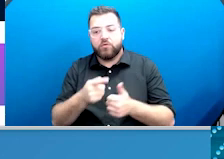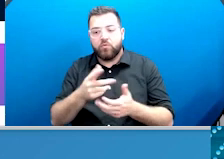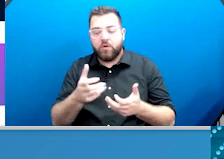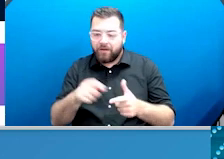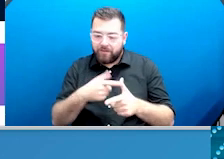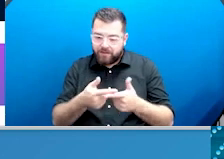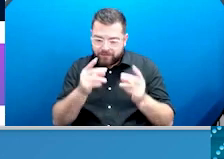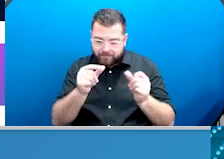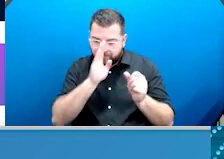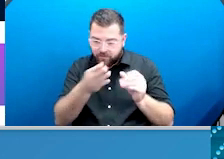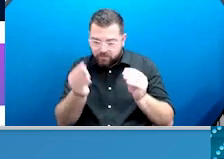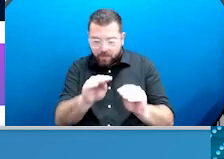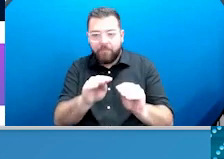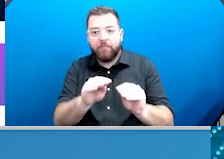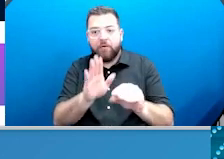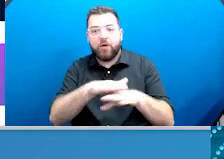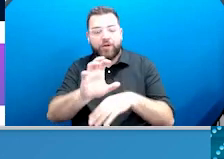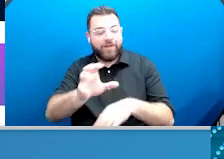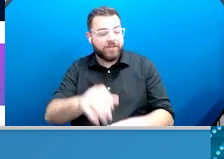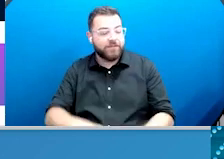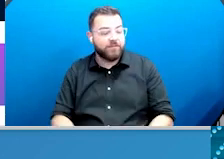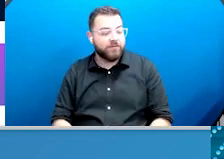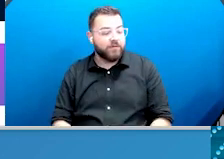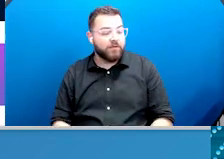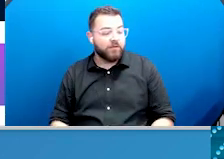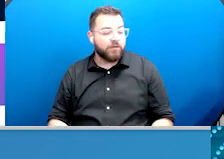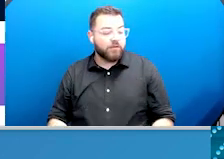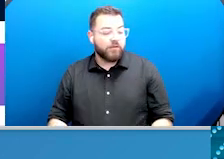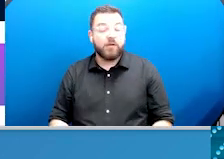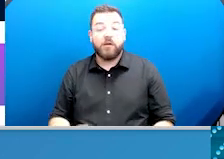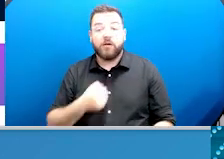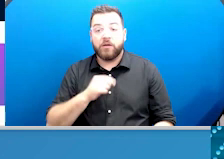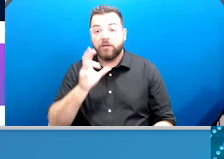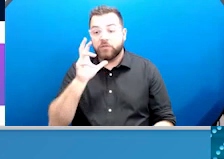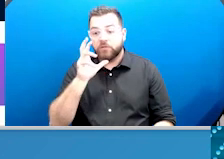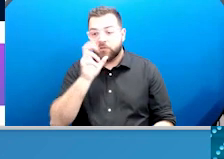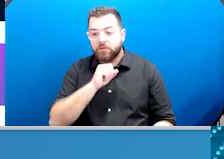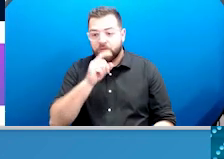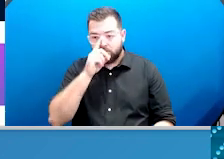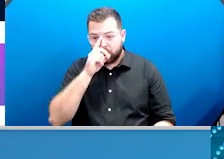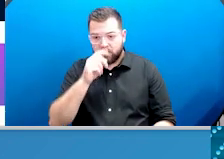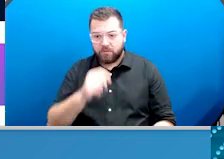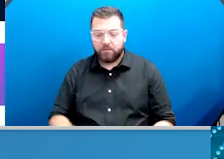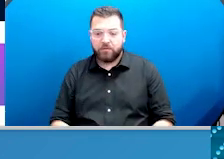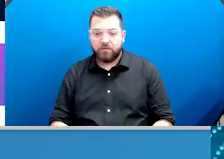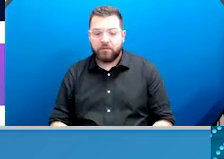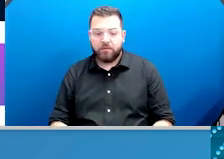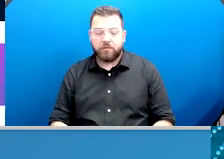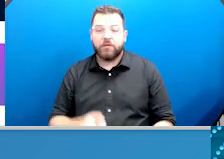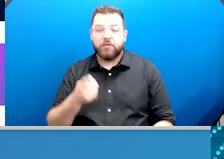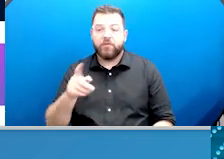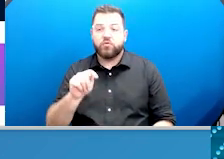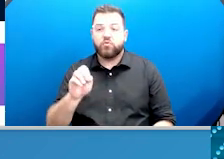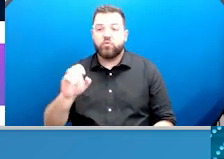into it. I would assume that this tool here would probably be